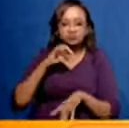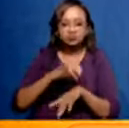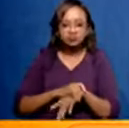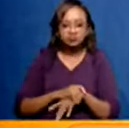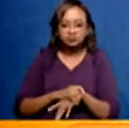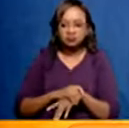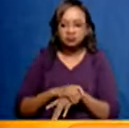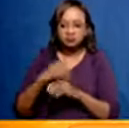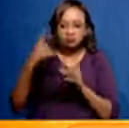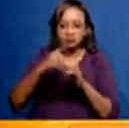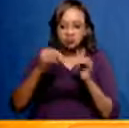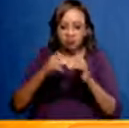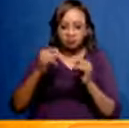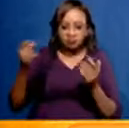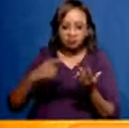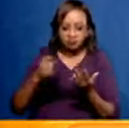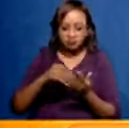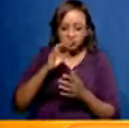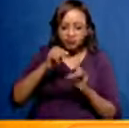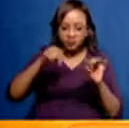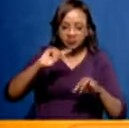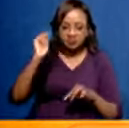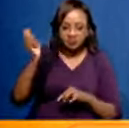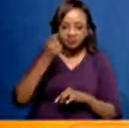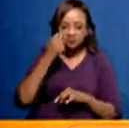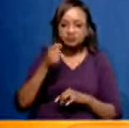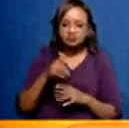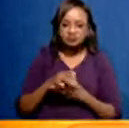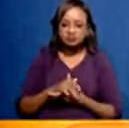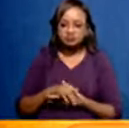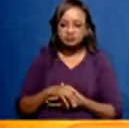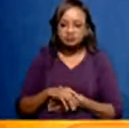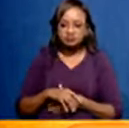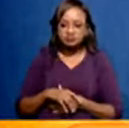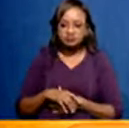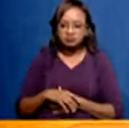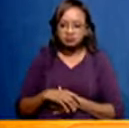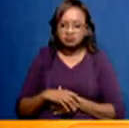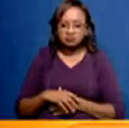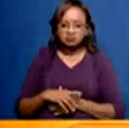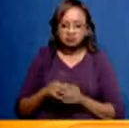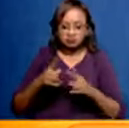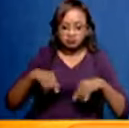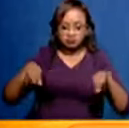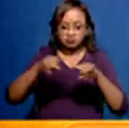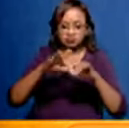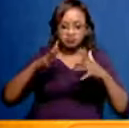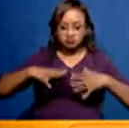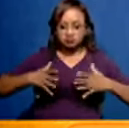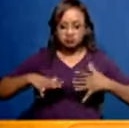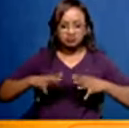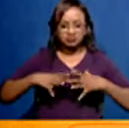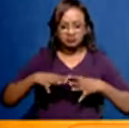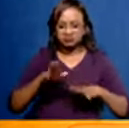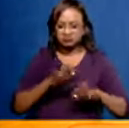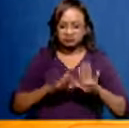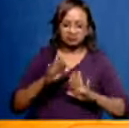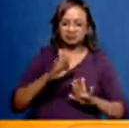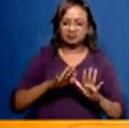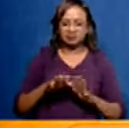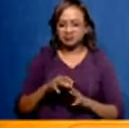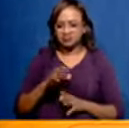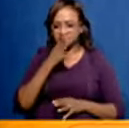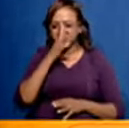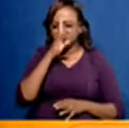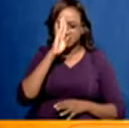some messages from people here in Kenya, understandably, were quite skeptical, to put it in a diplomatic way.